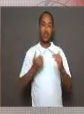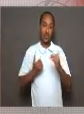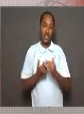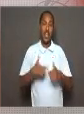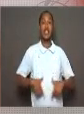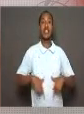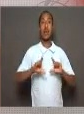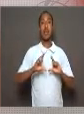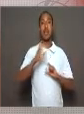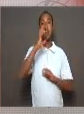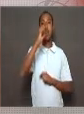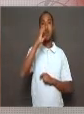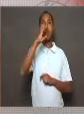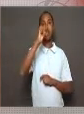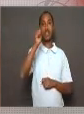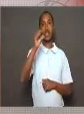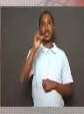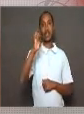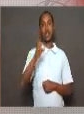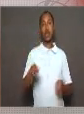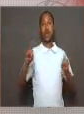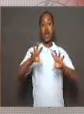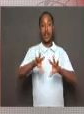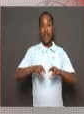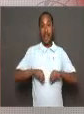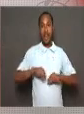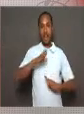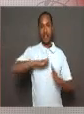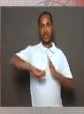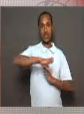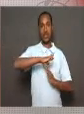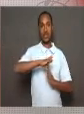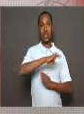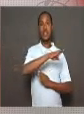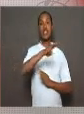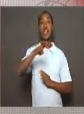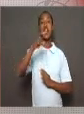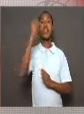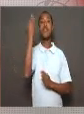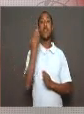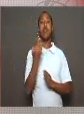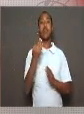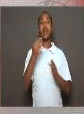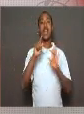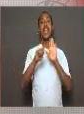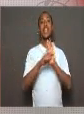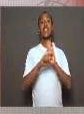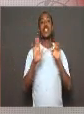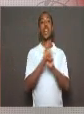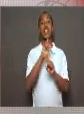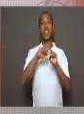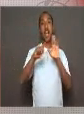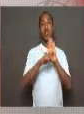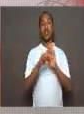a stable octet. When they gain electrons, they form negatively charged